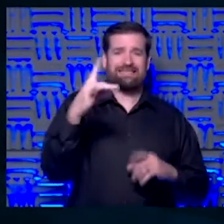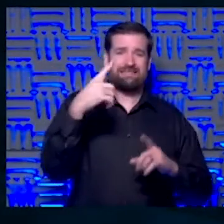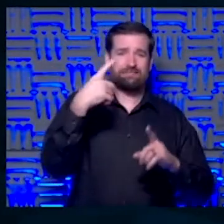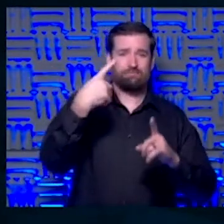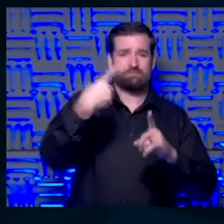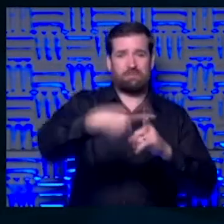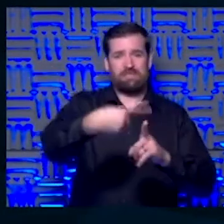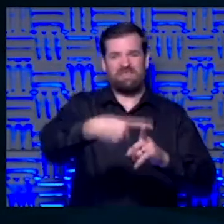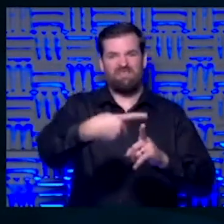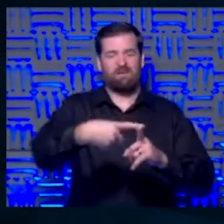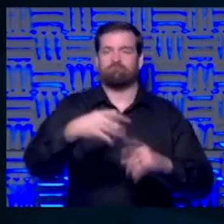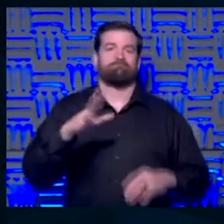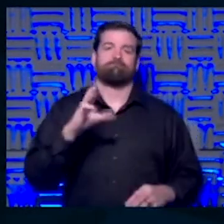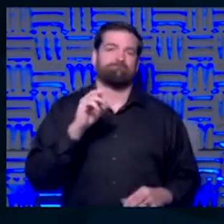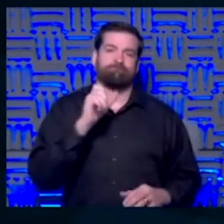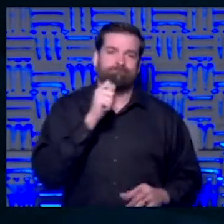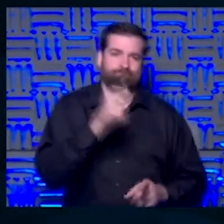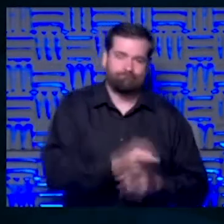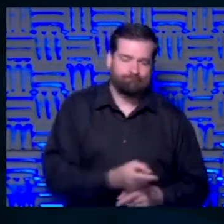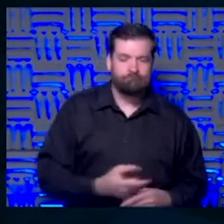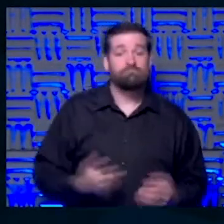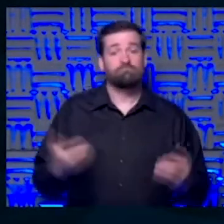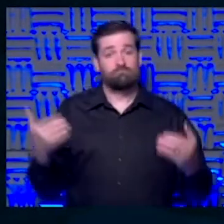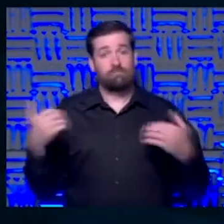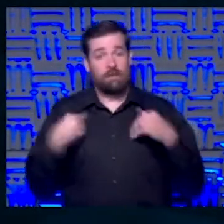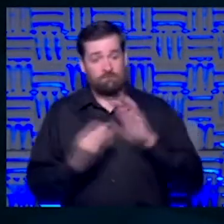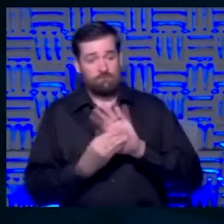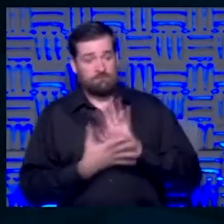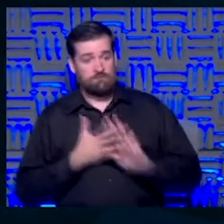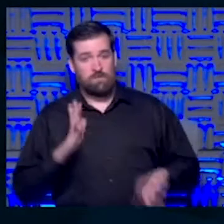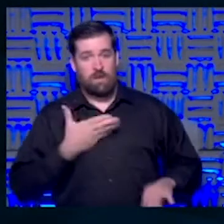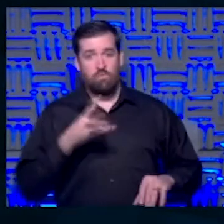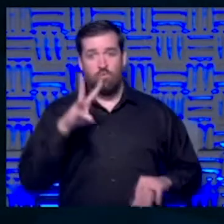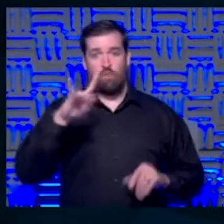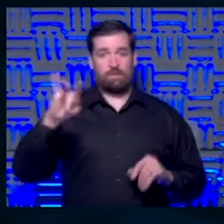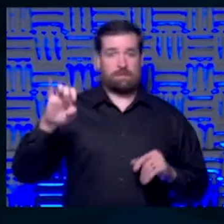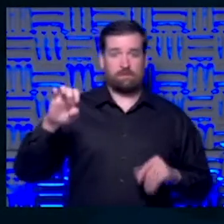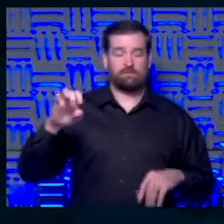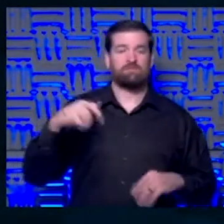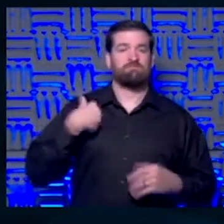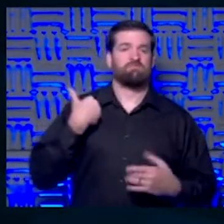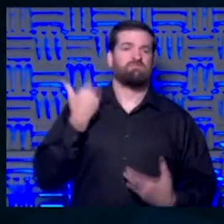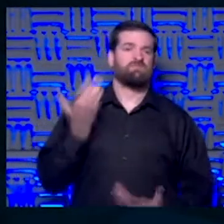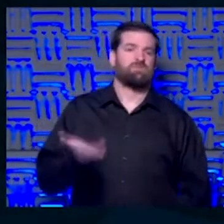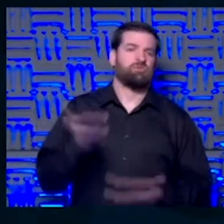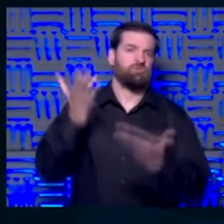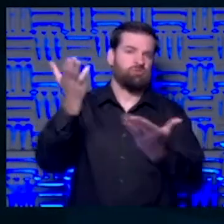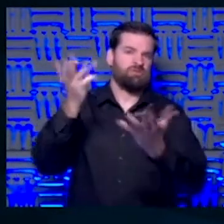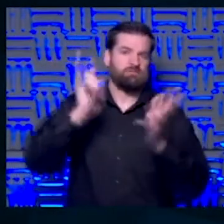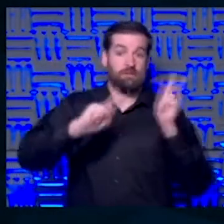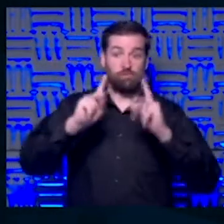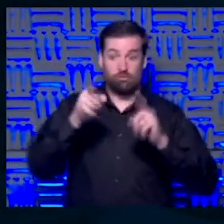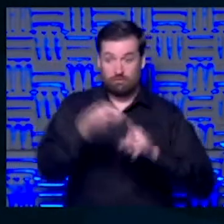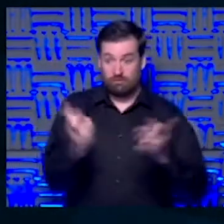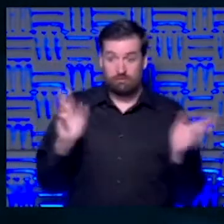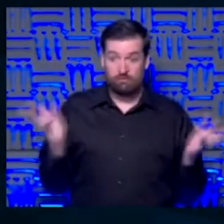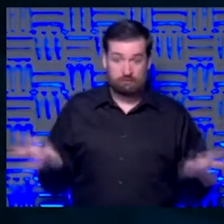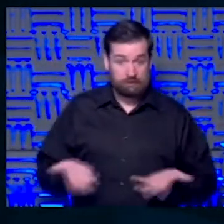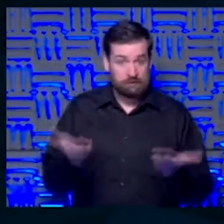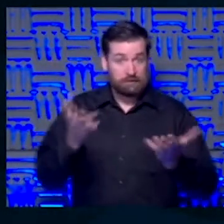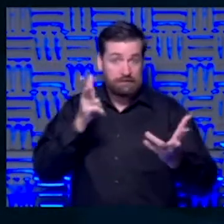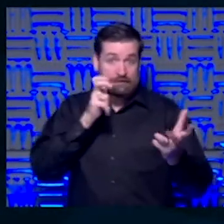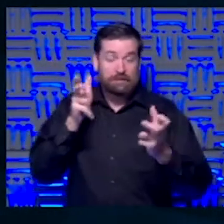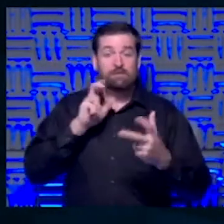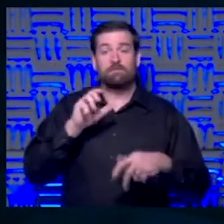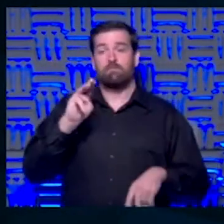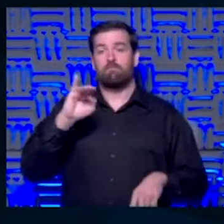from. And we have that on our website. And I might suggest to people listening in that our